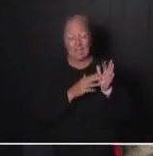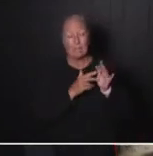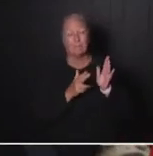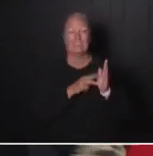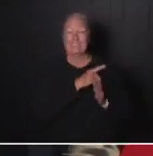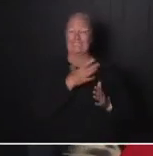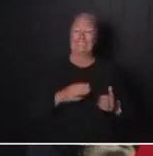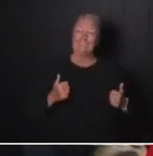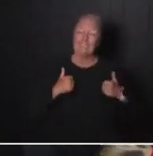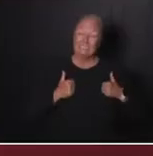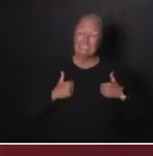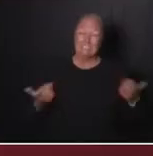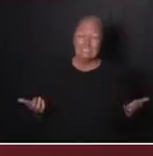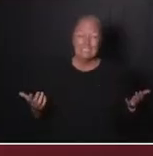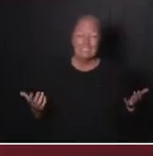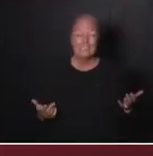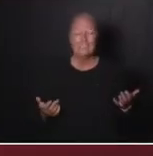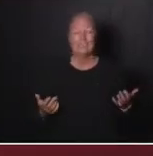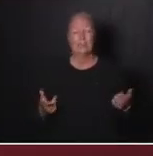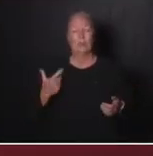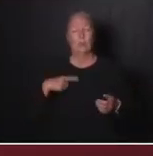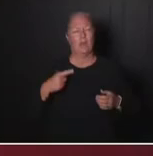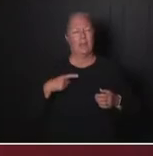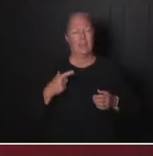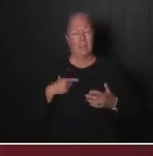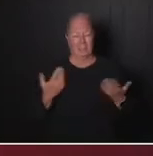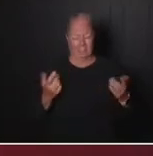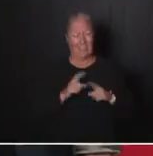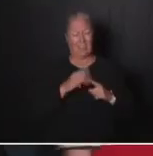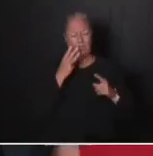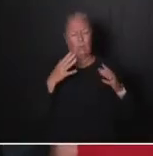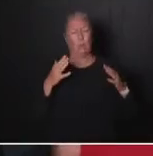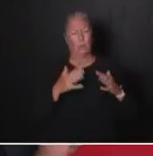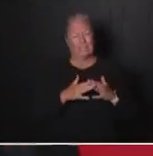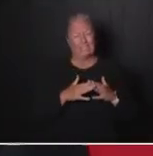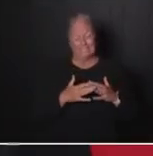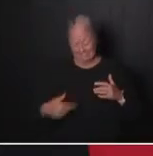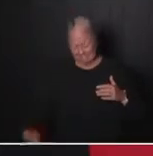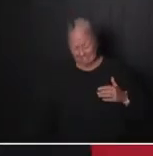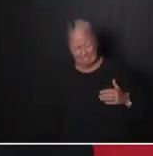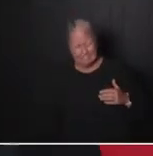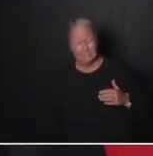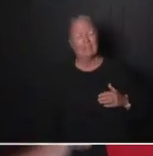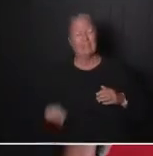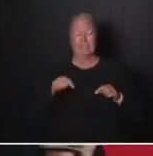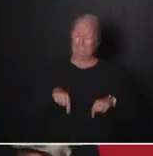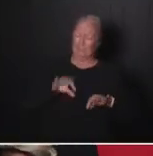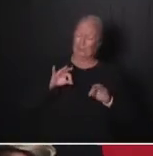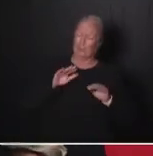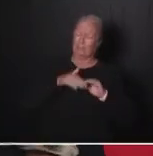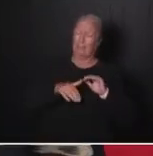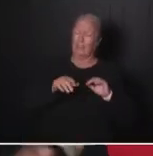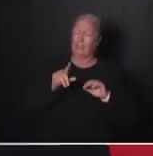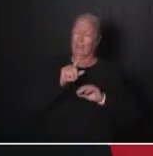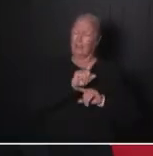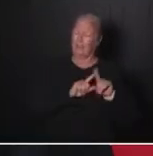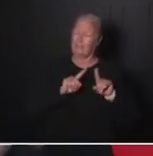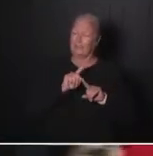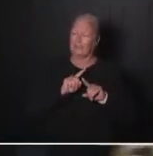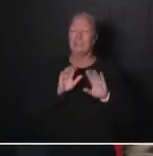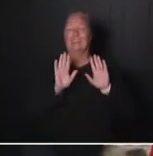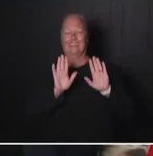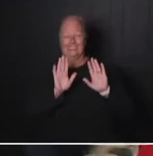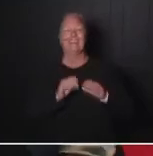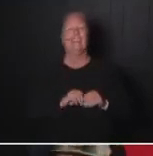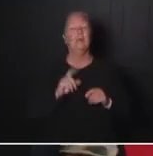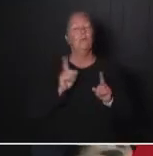to get fit. Why does it take 3 weeks to get over a hamstring? I don't think this is about the conference. Who was your best? let's key takeouts